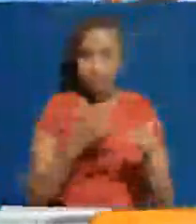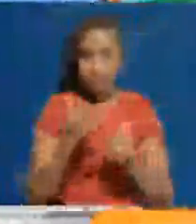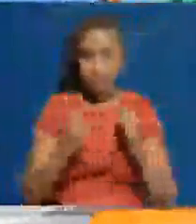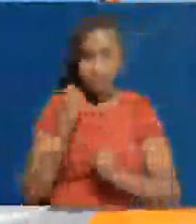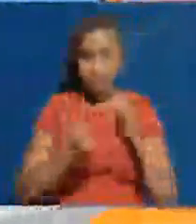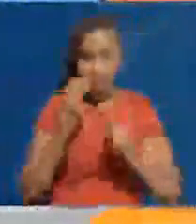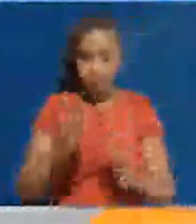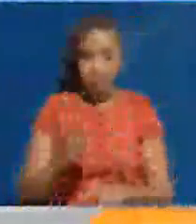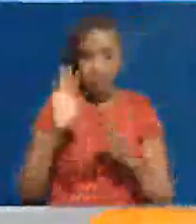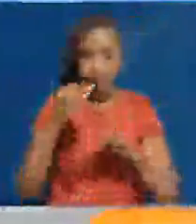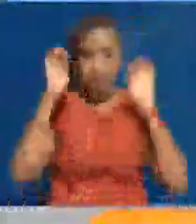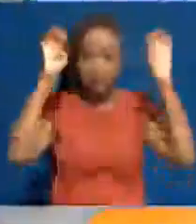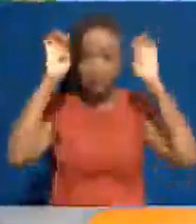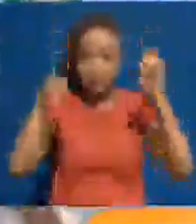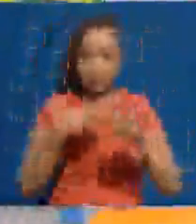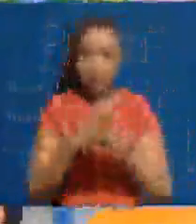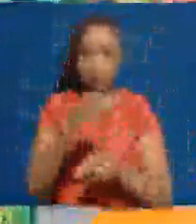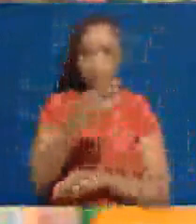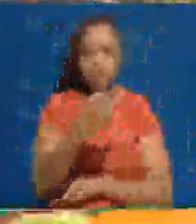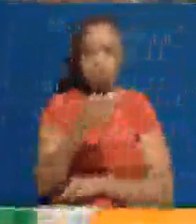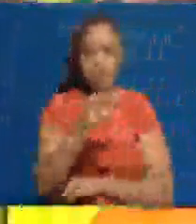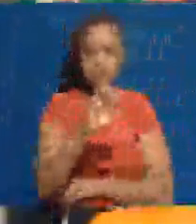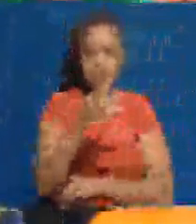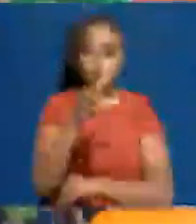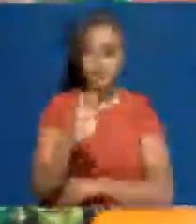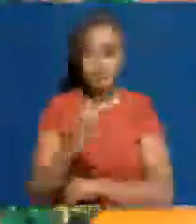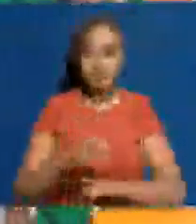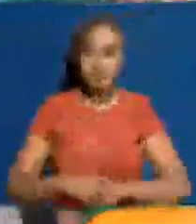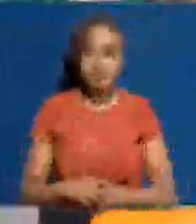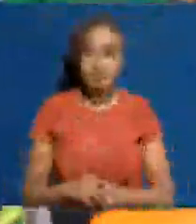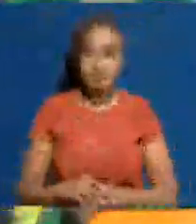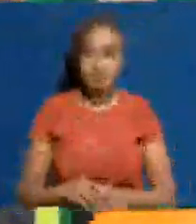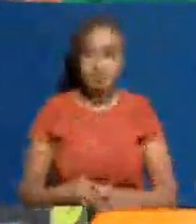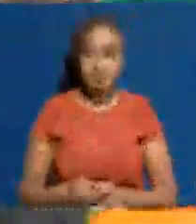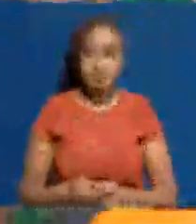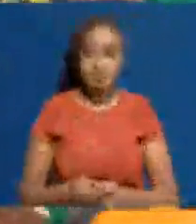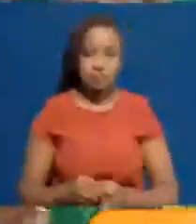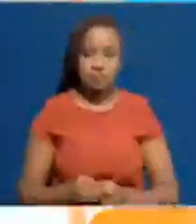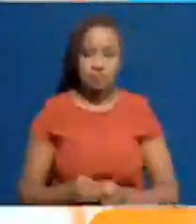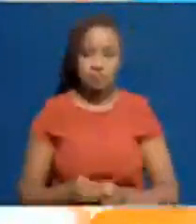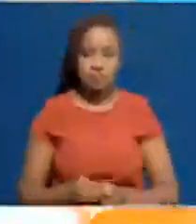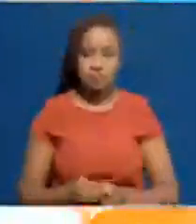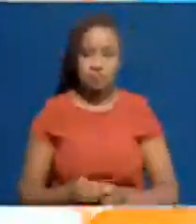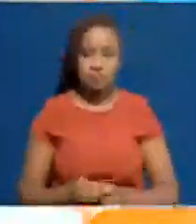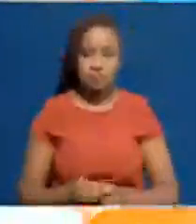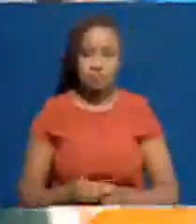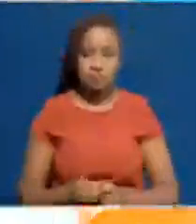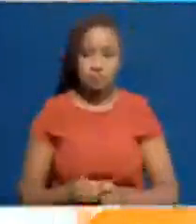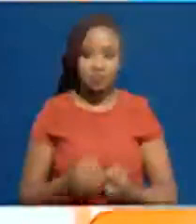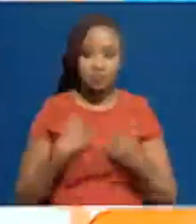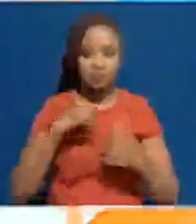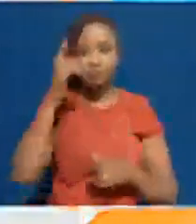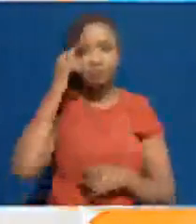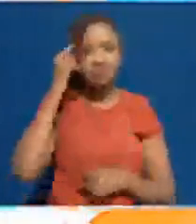joy as he witnessed the nurturing of the next generation of athletes. I didn't sleep. I was, you know, like, think about, you know, the